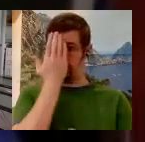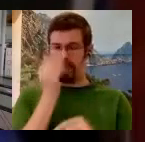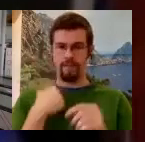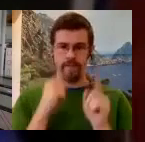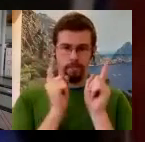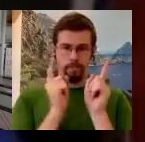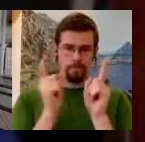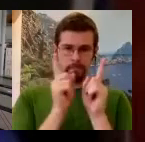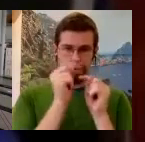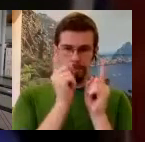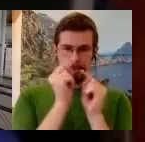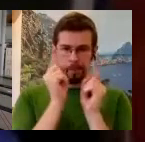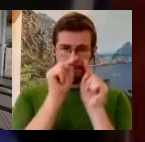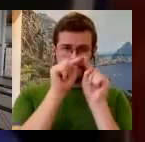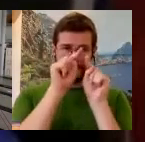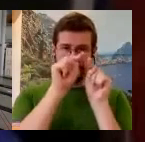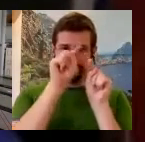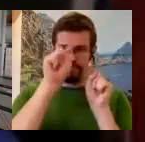It's not very pretty.